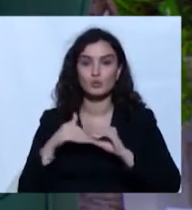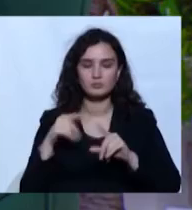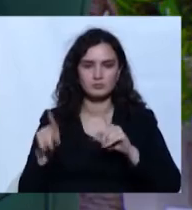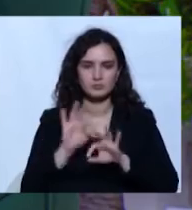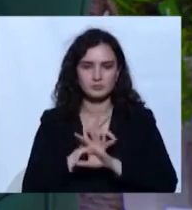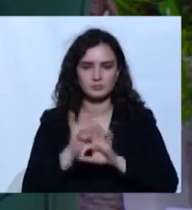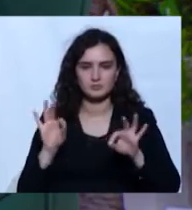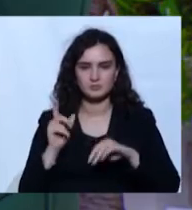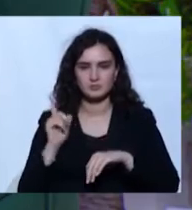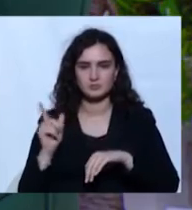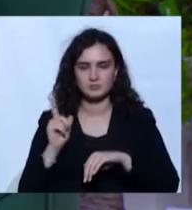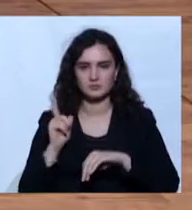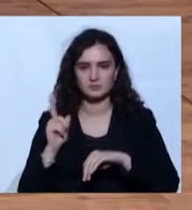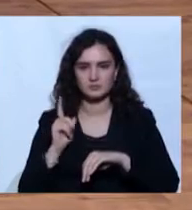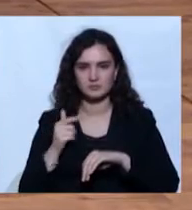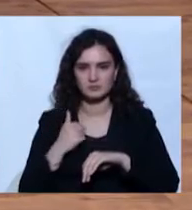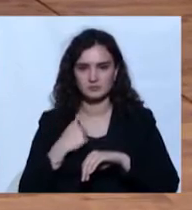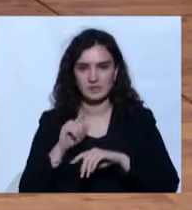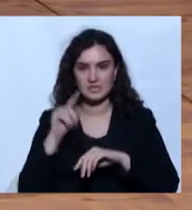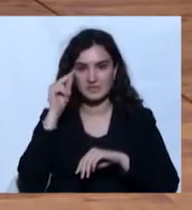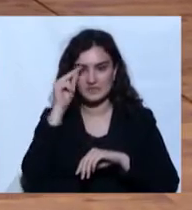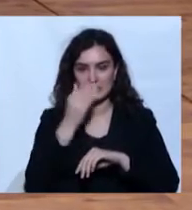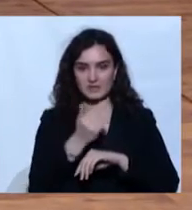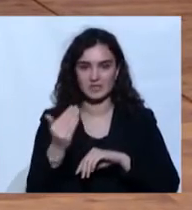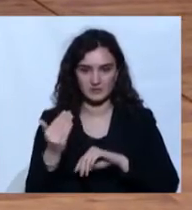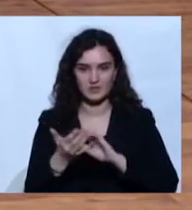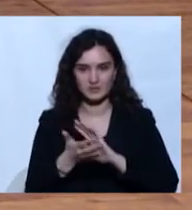and I even got to learn something from all of you.